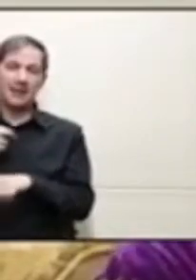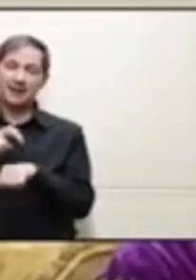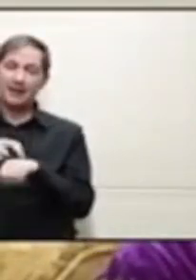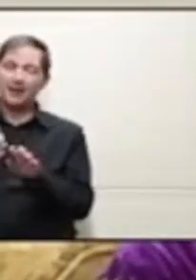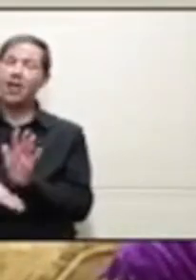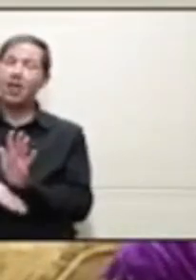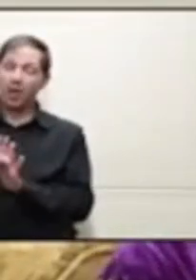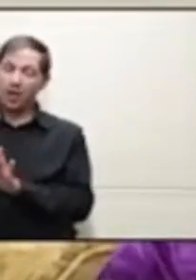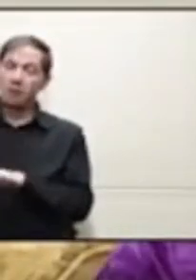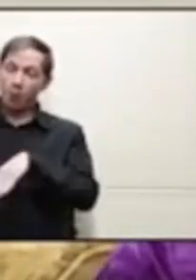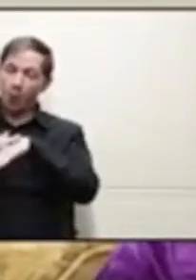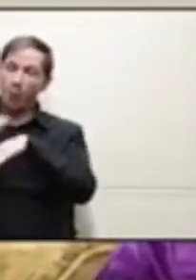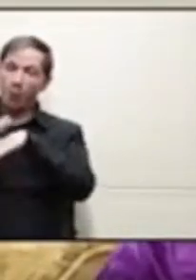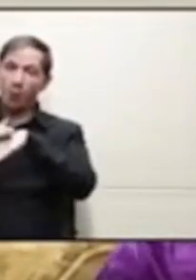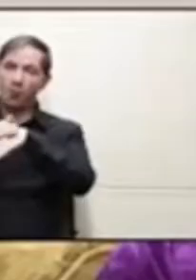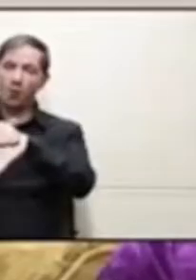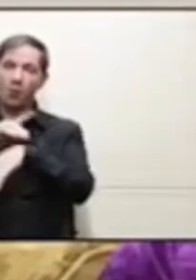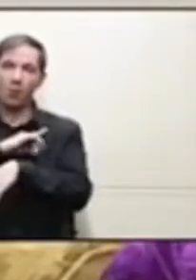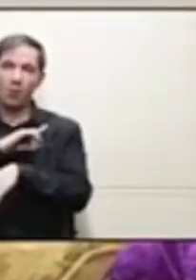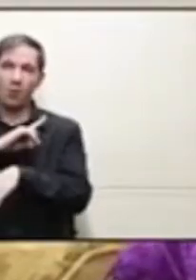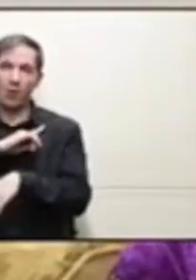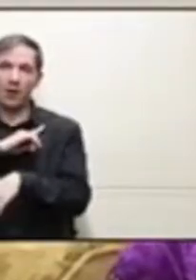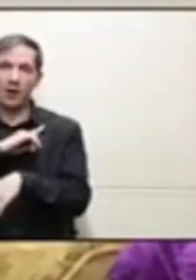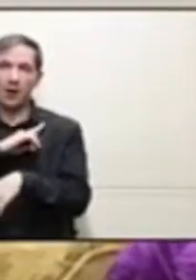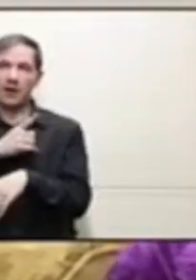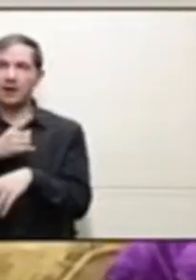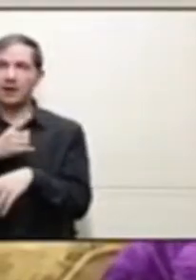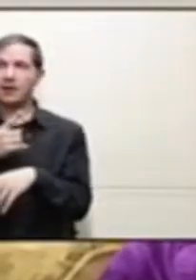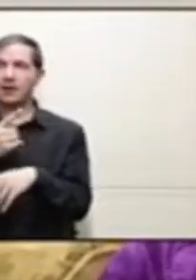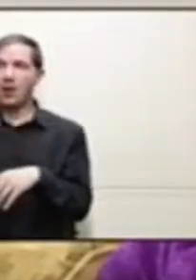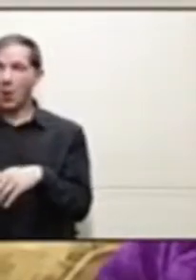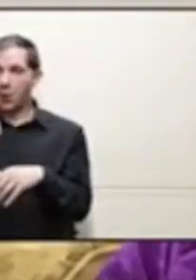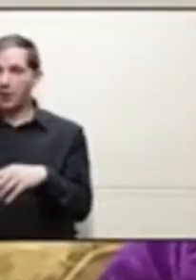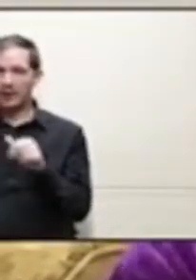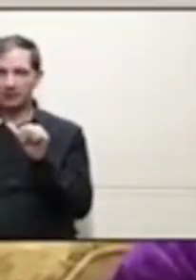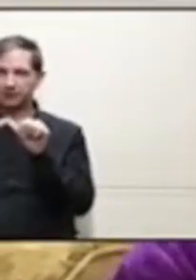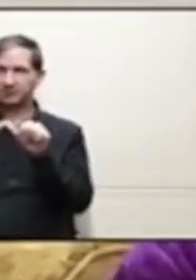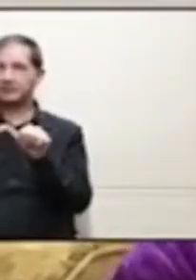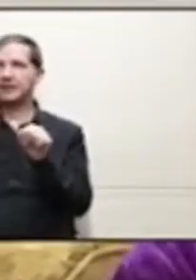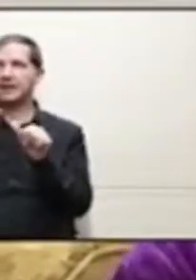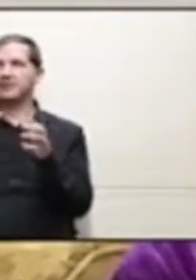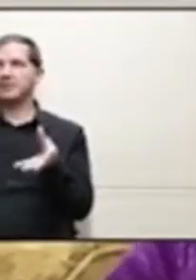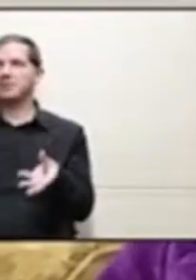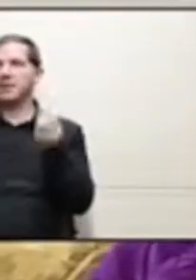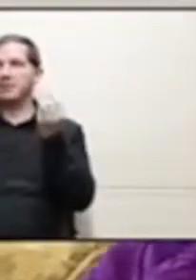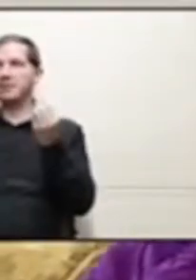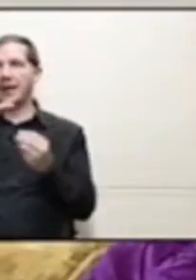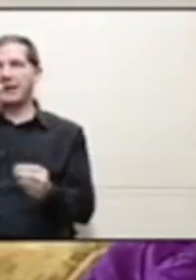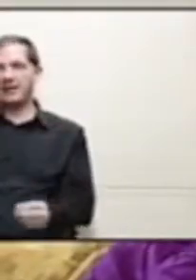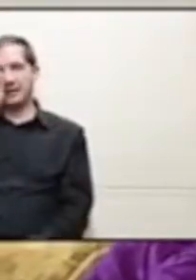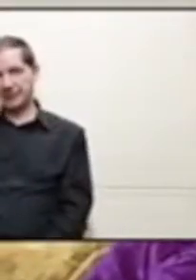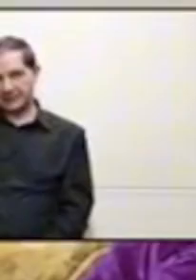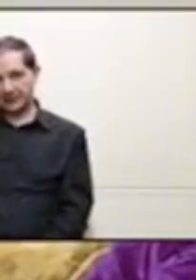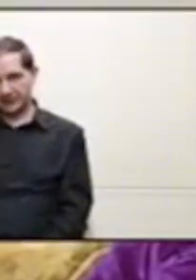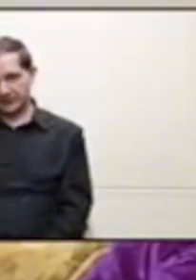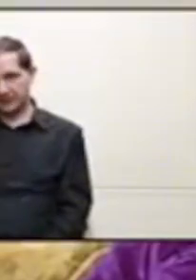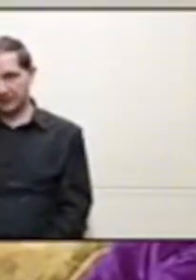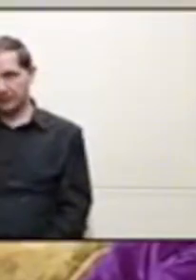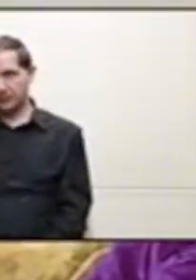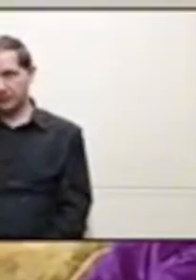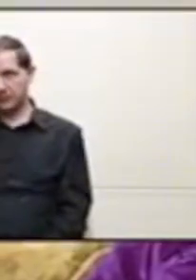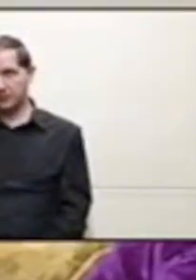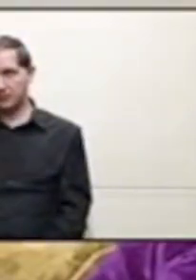lot higher because you're only really sustainable sort of once you hit the 80% or whatever. Once you get above about 83,